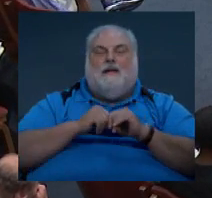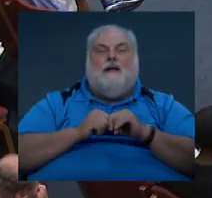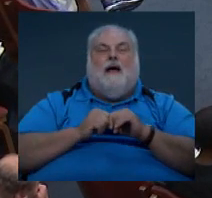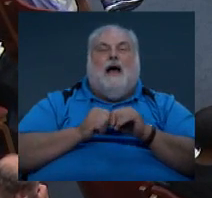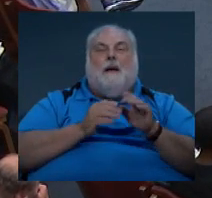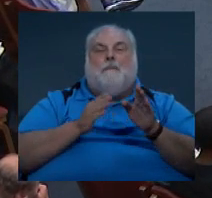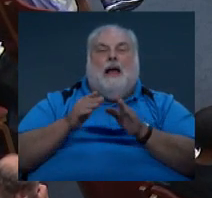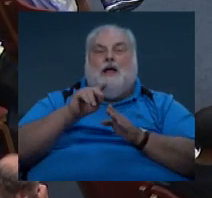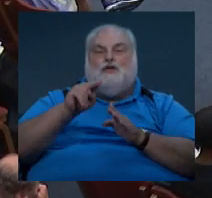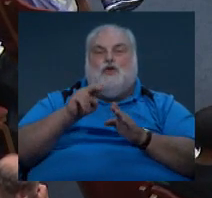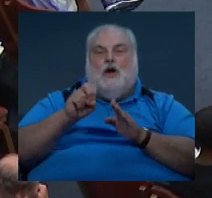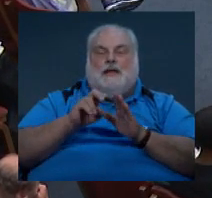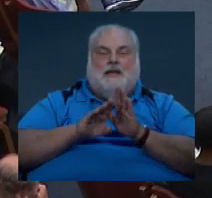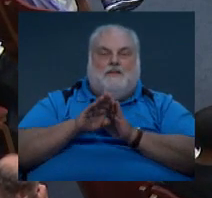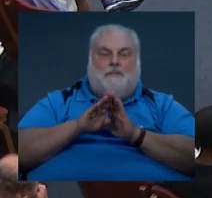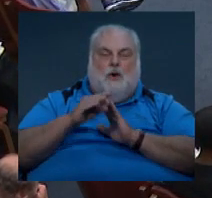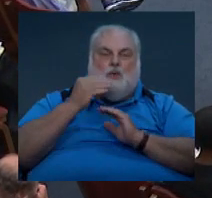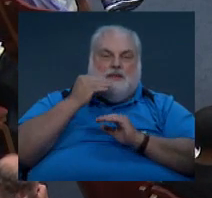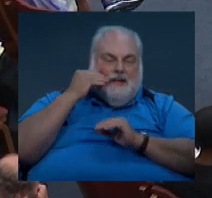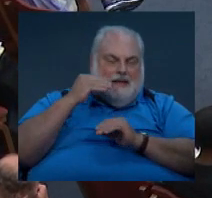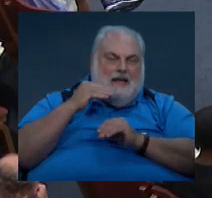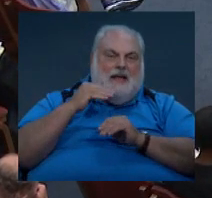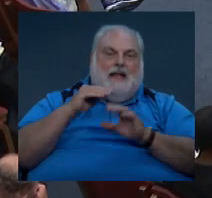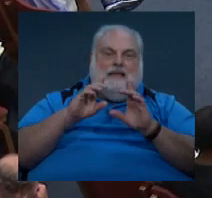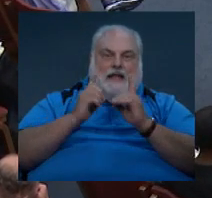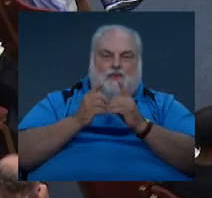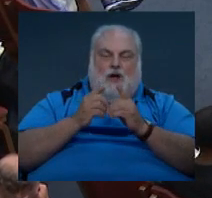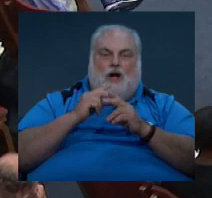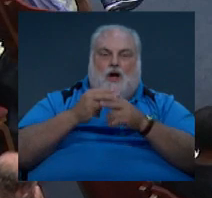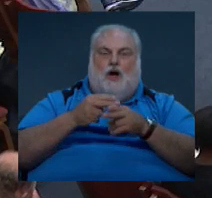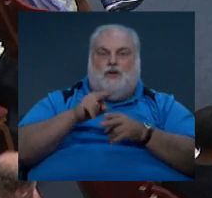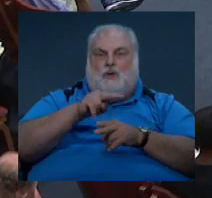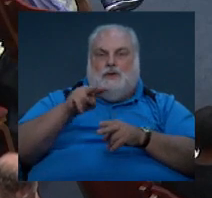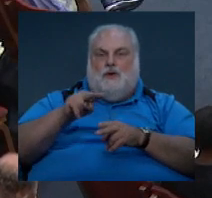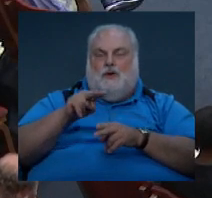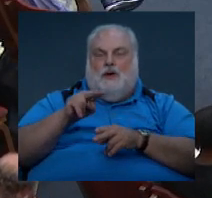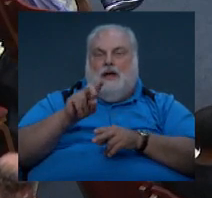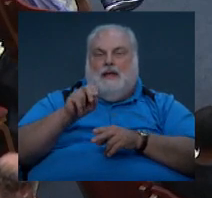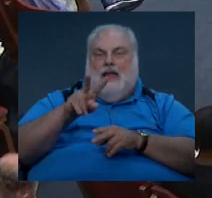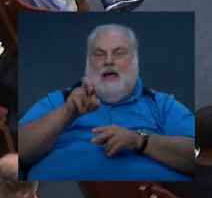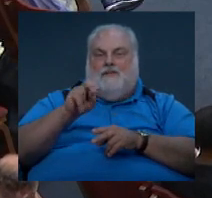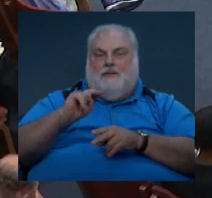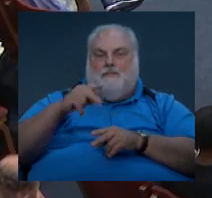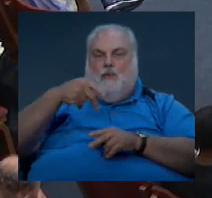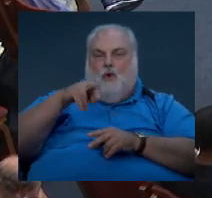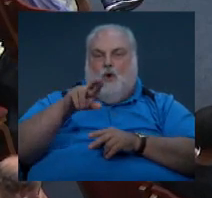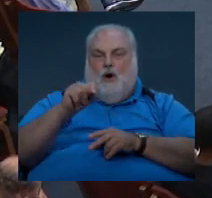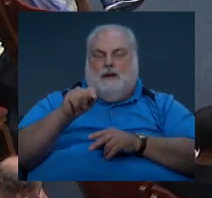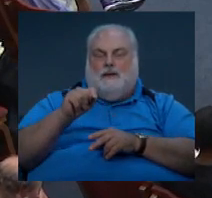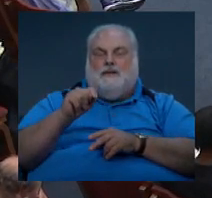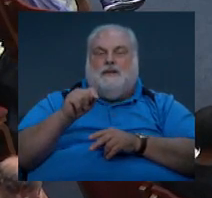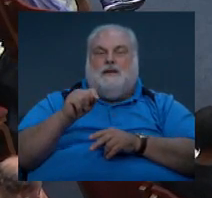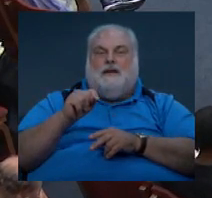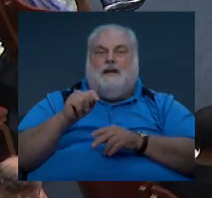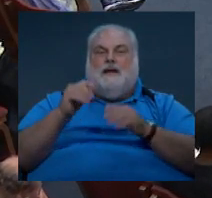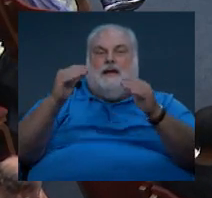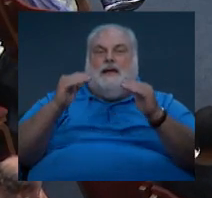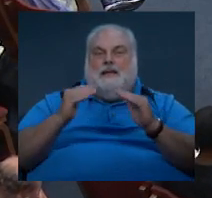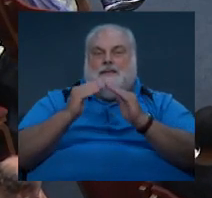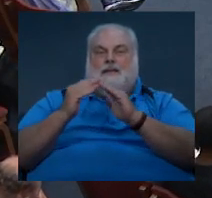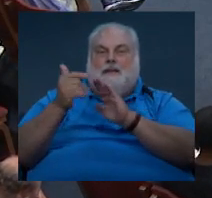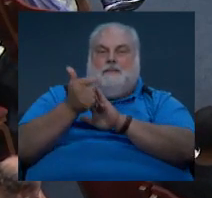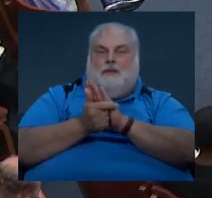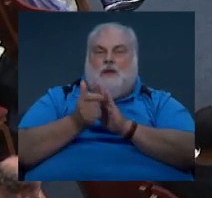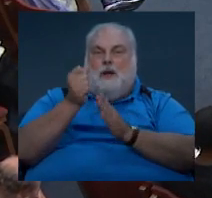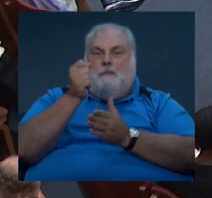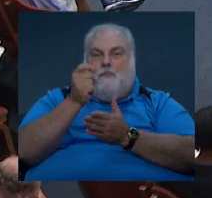plan zoning development, establish a plan residential district titled 22 Davenport, short form PDR, located at 22 Davenport. An ordinance